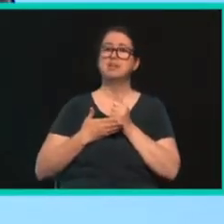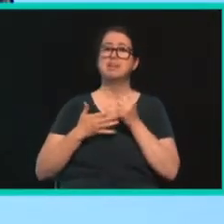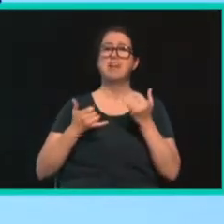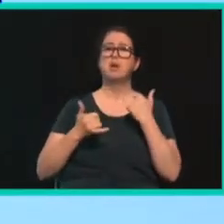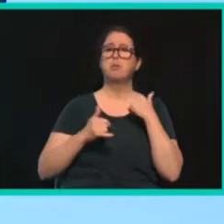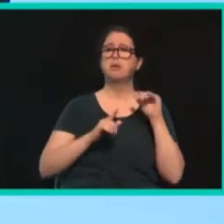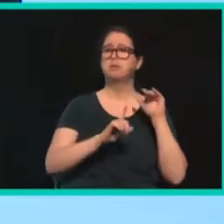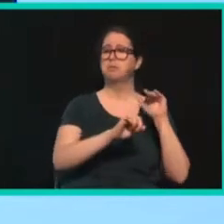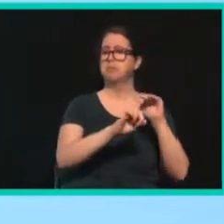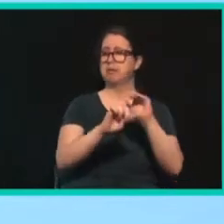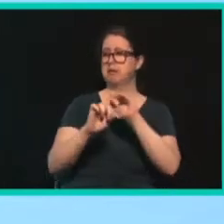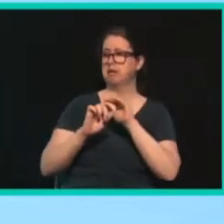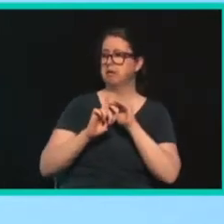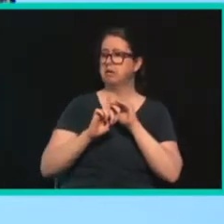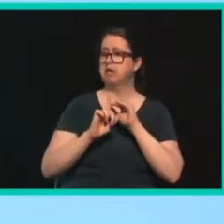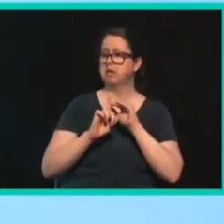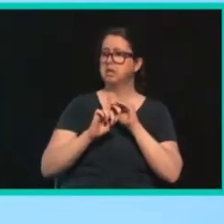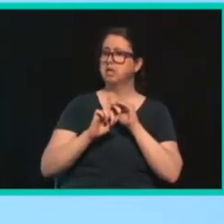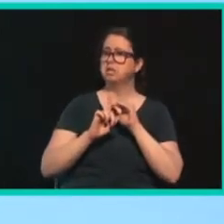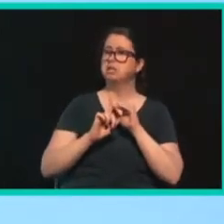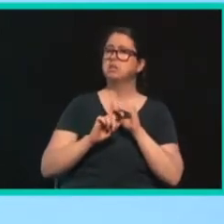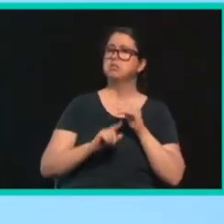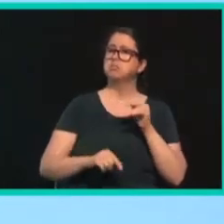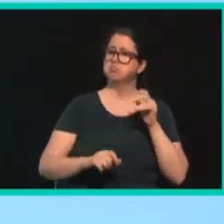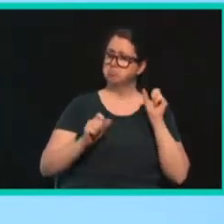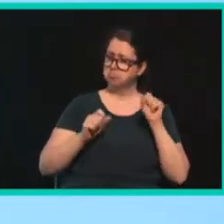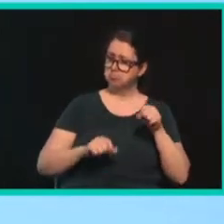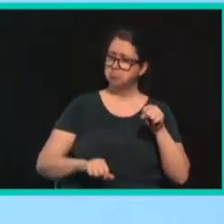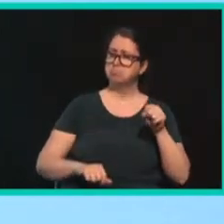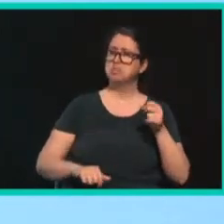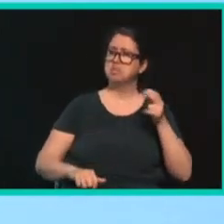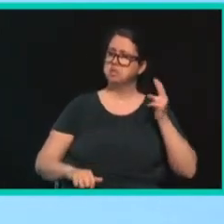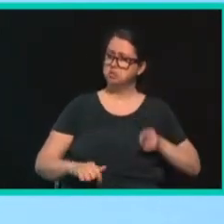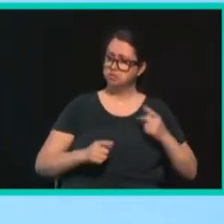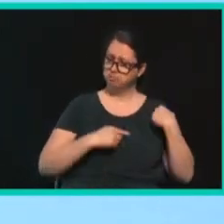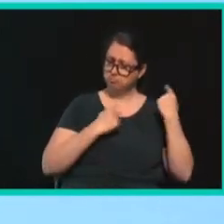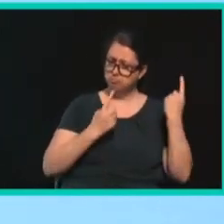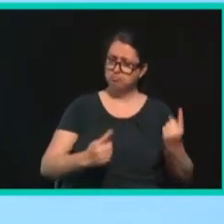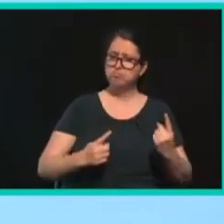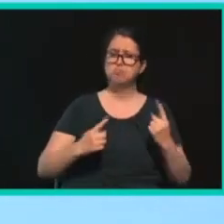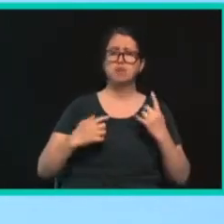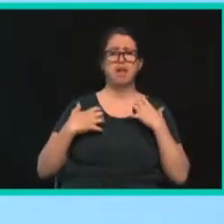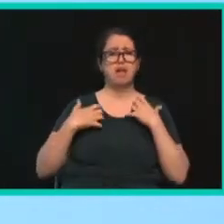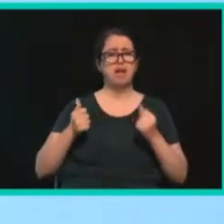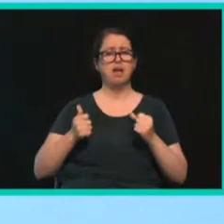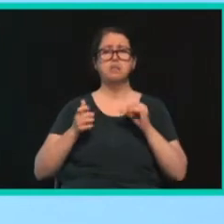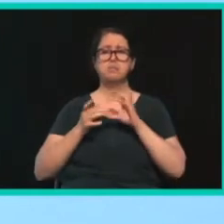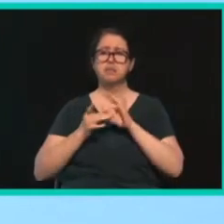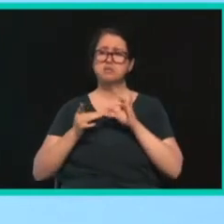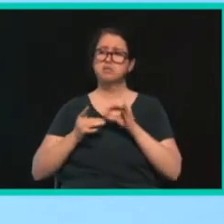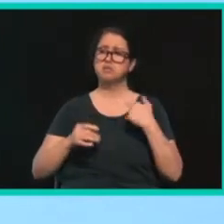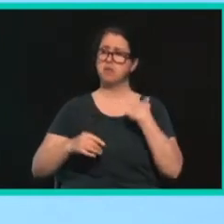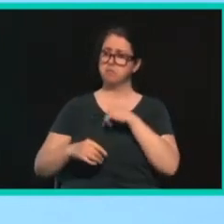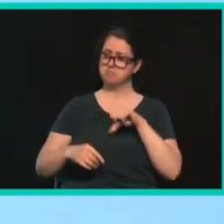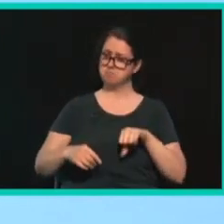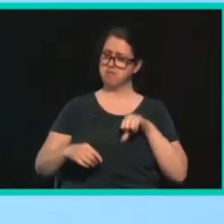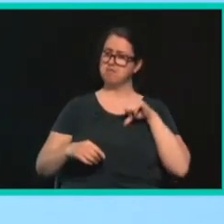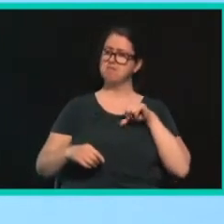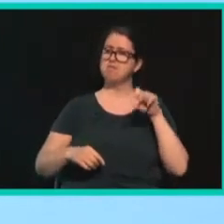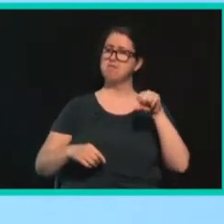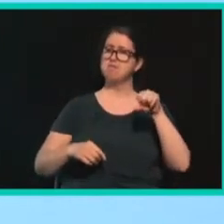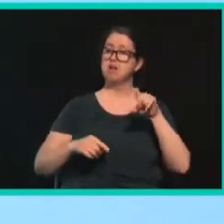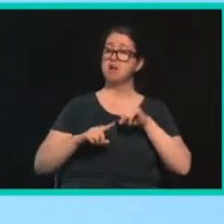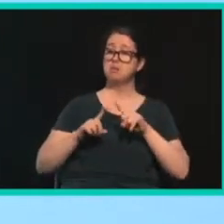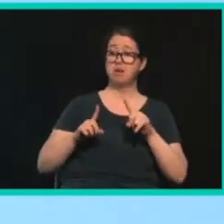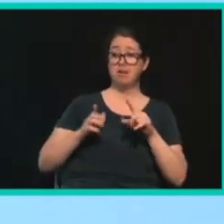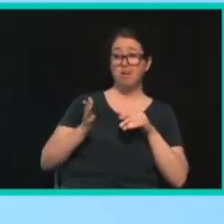much in our history and in our health message that we should be proud of, there are often